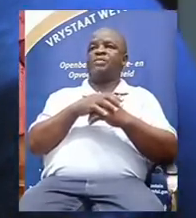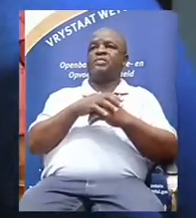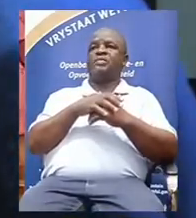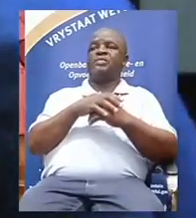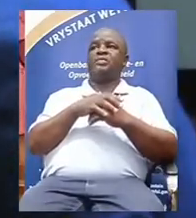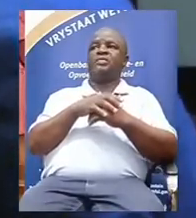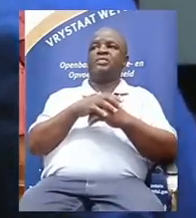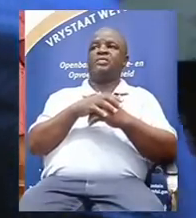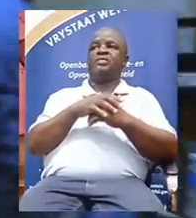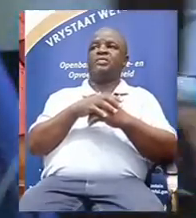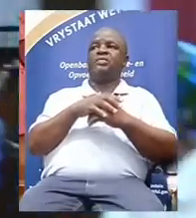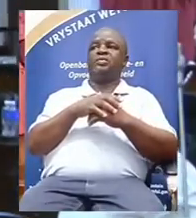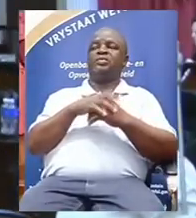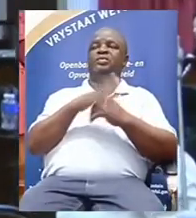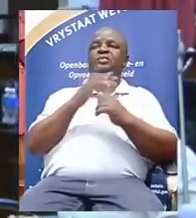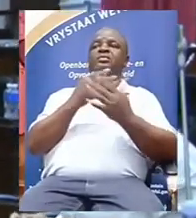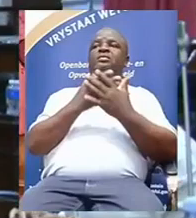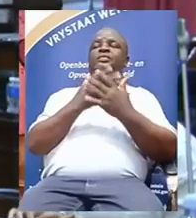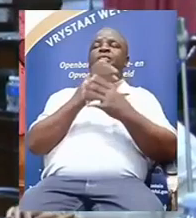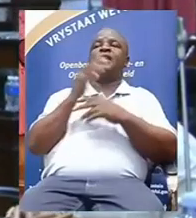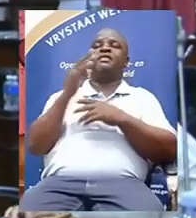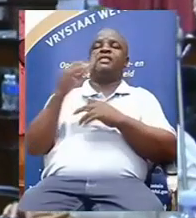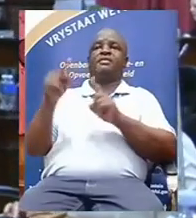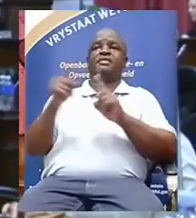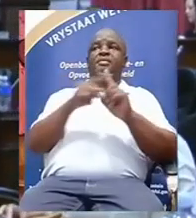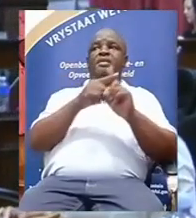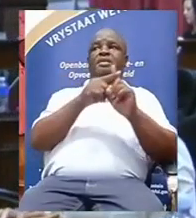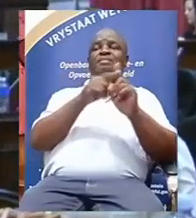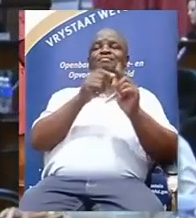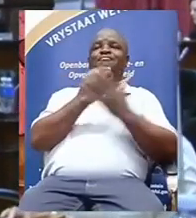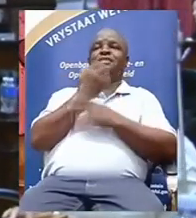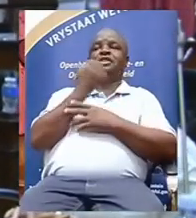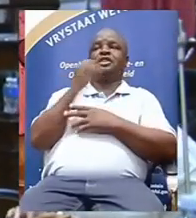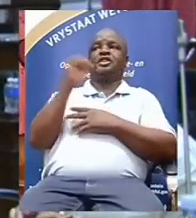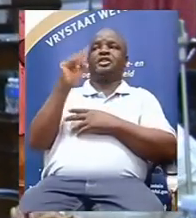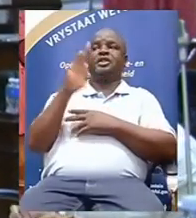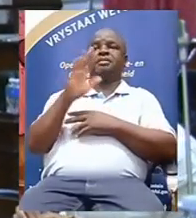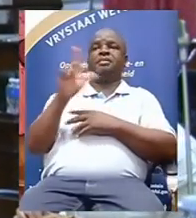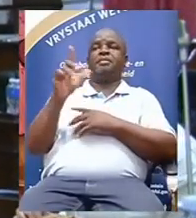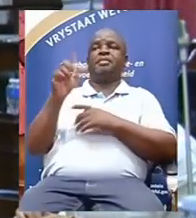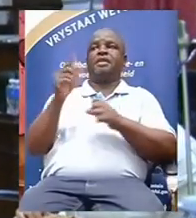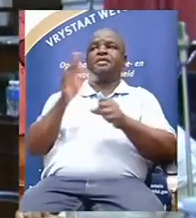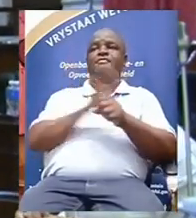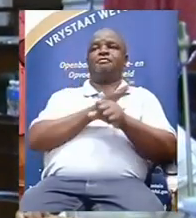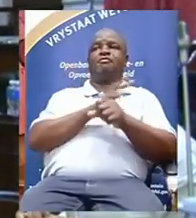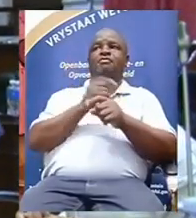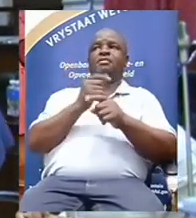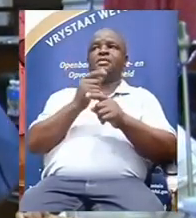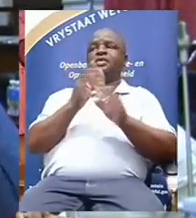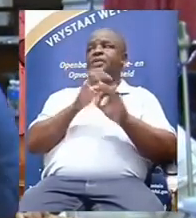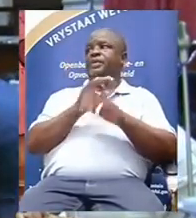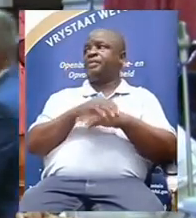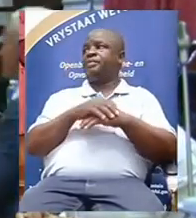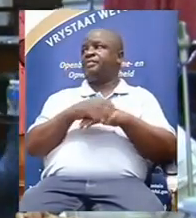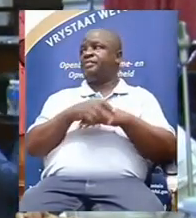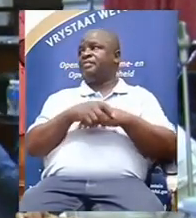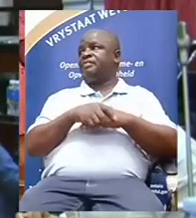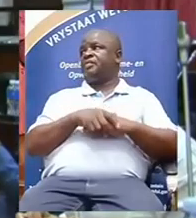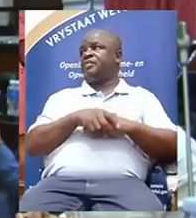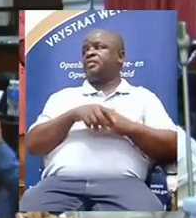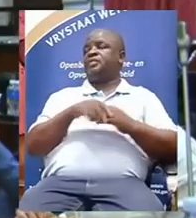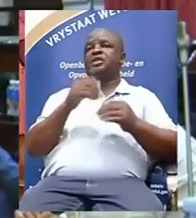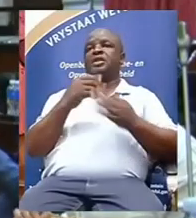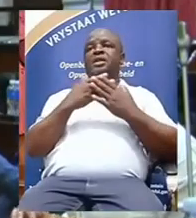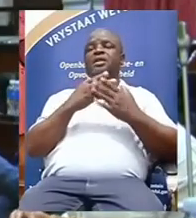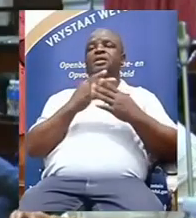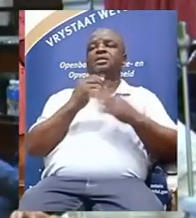note that the Freedom Front Plus also rejects the bill in its entirety. Thank you very much. Thank you very much.